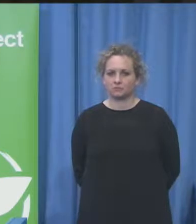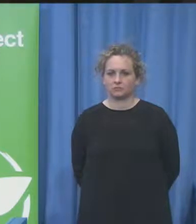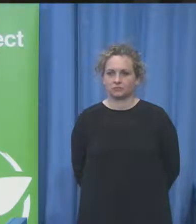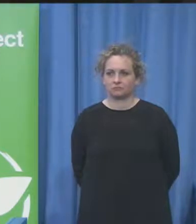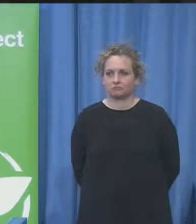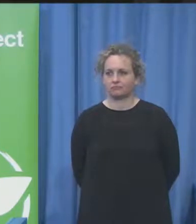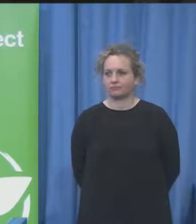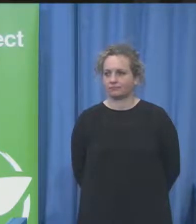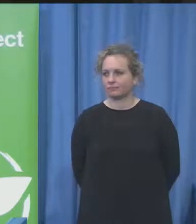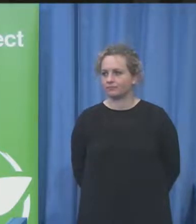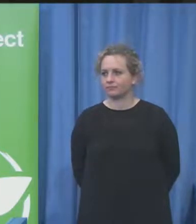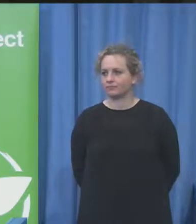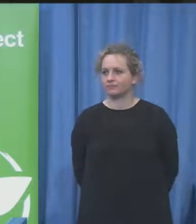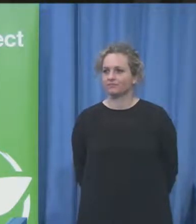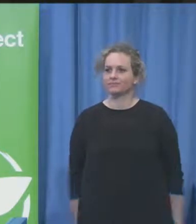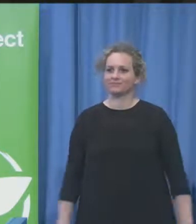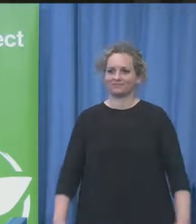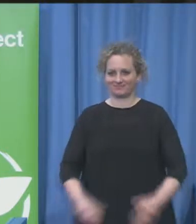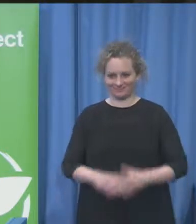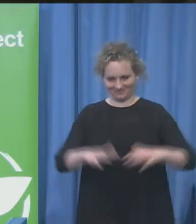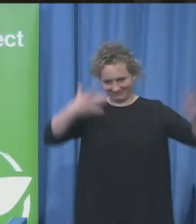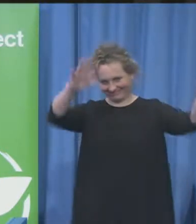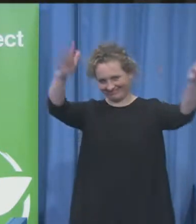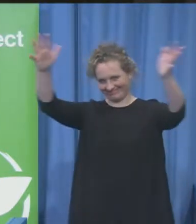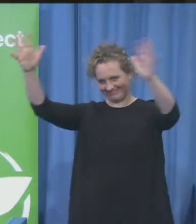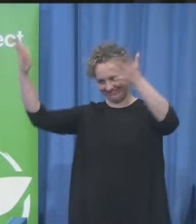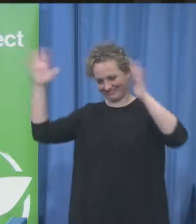Thank you very much.